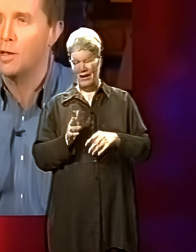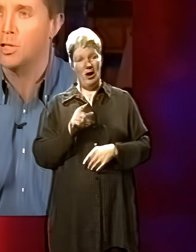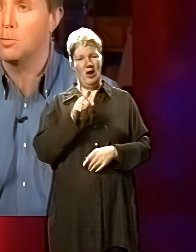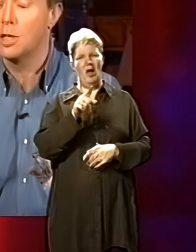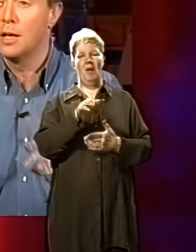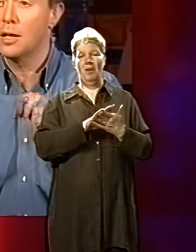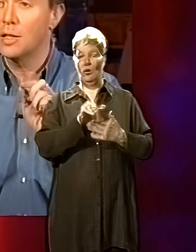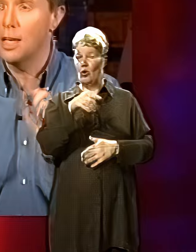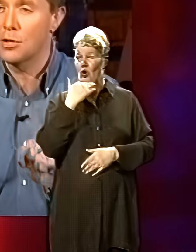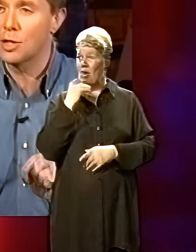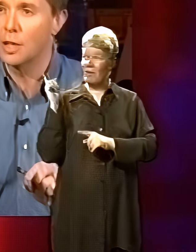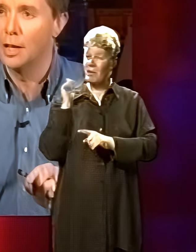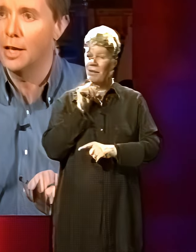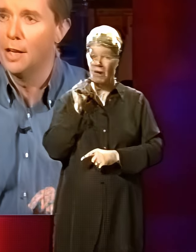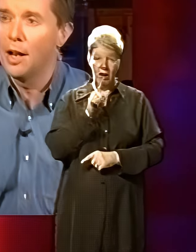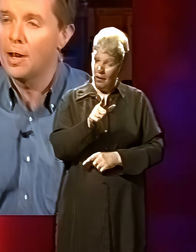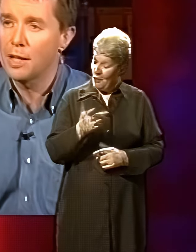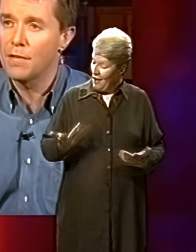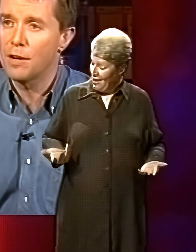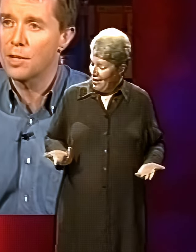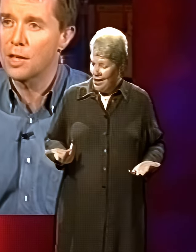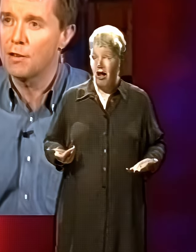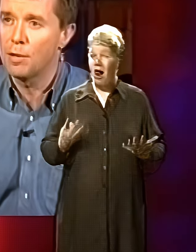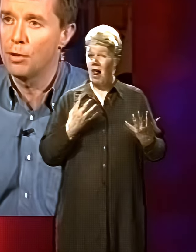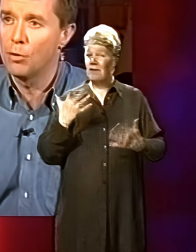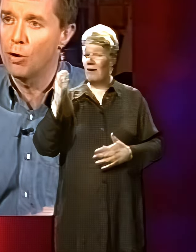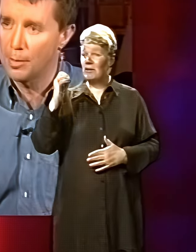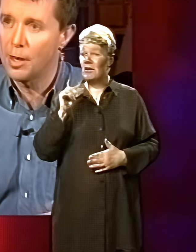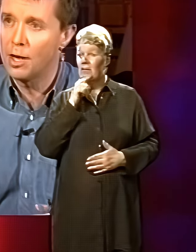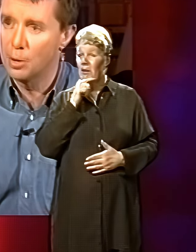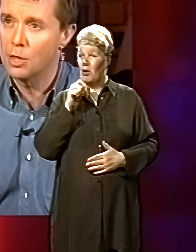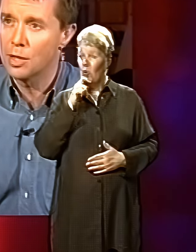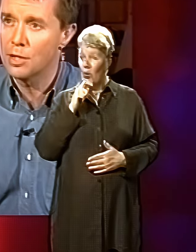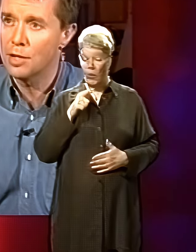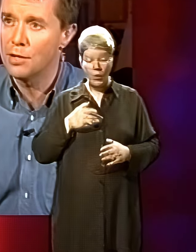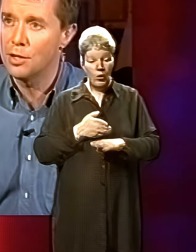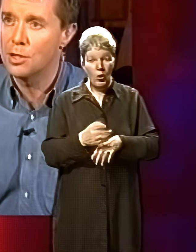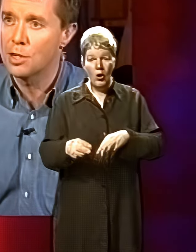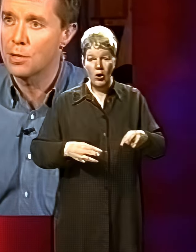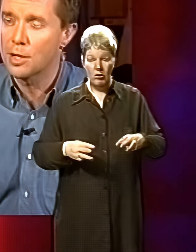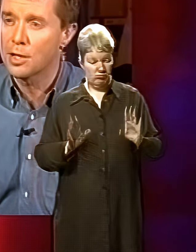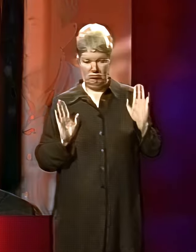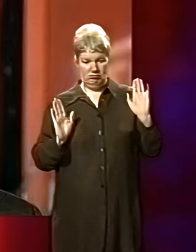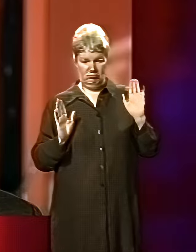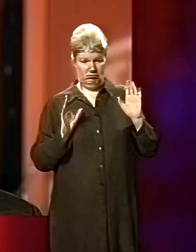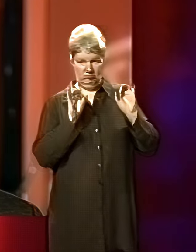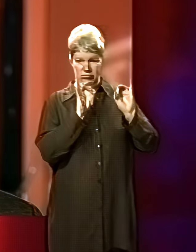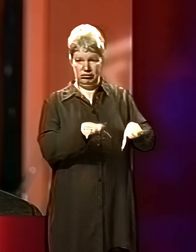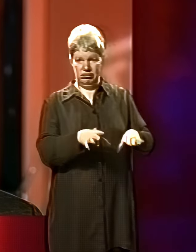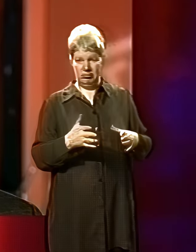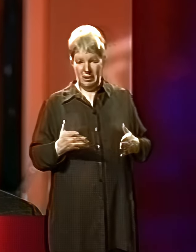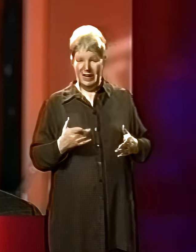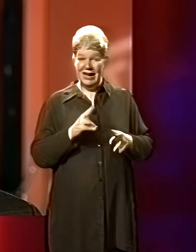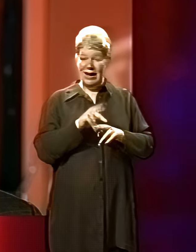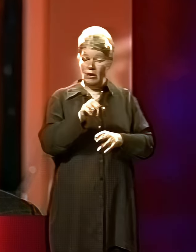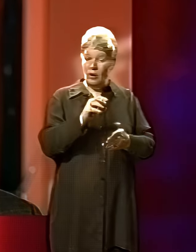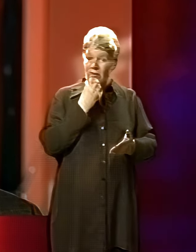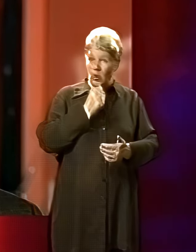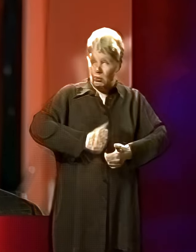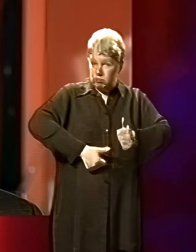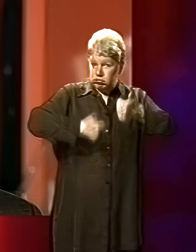There aren't enough customers, because interestingly, 95% of people who roll up and down our motorways don't even use these places. But if you made the